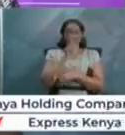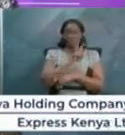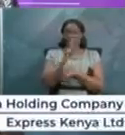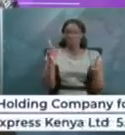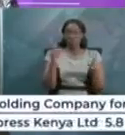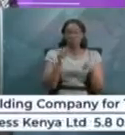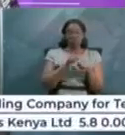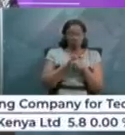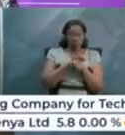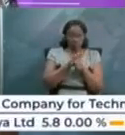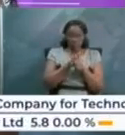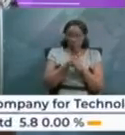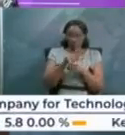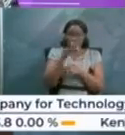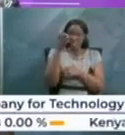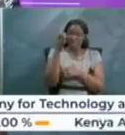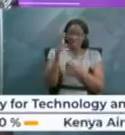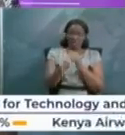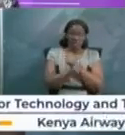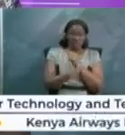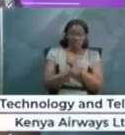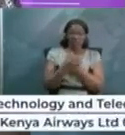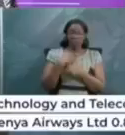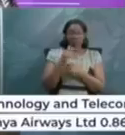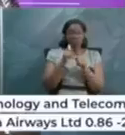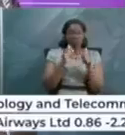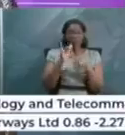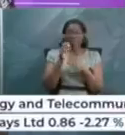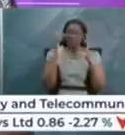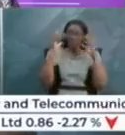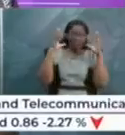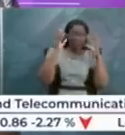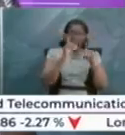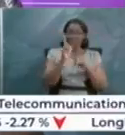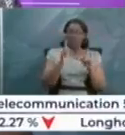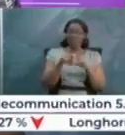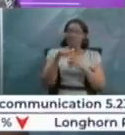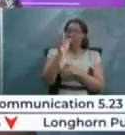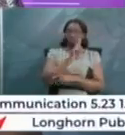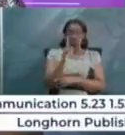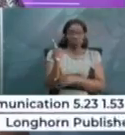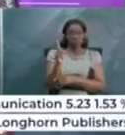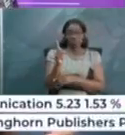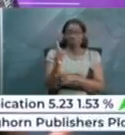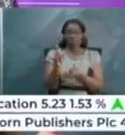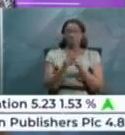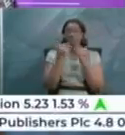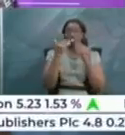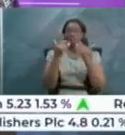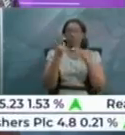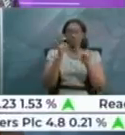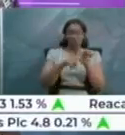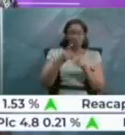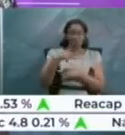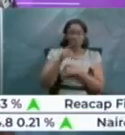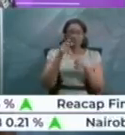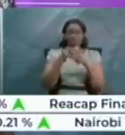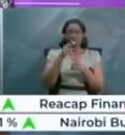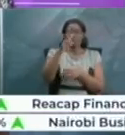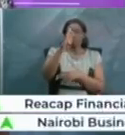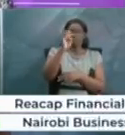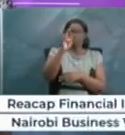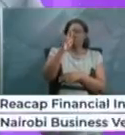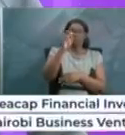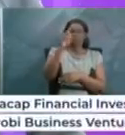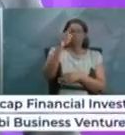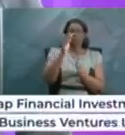virus. We want to give you this product so you can avoid that hassle of going outside during this coronavirus pandemic. Thank you so much for joining us. My name is Brandon Ngachabo. And